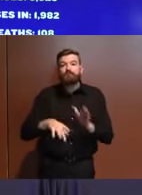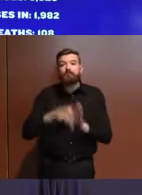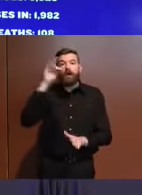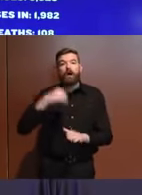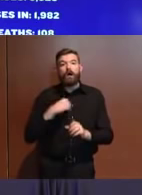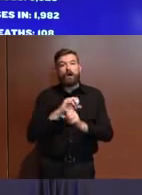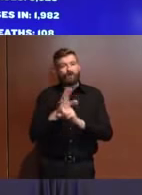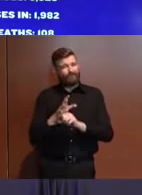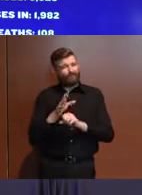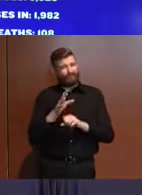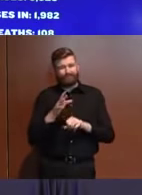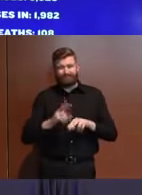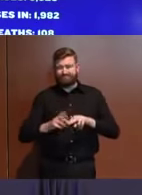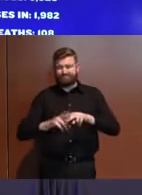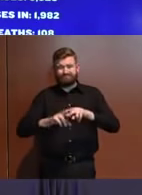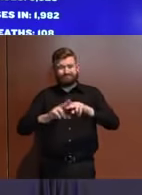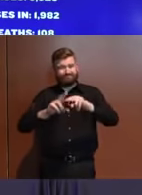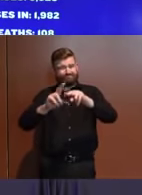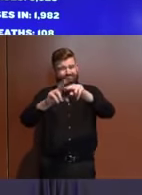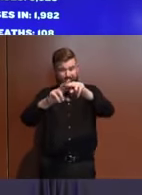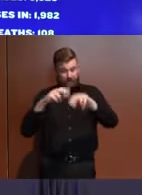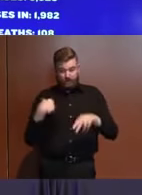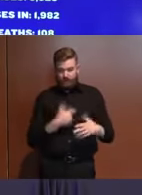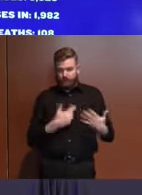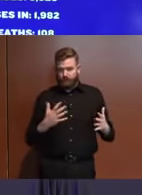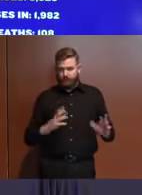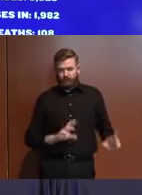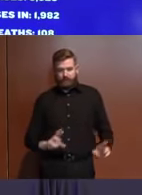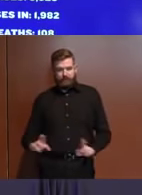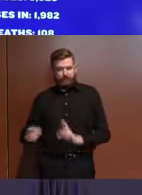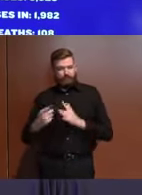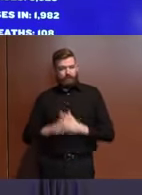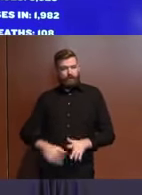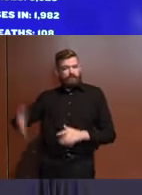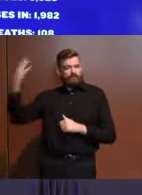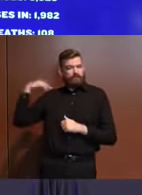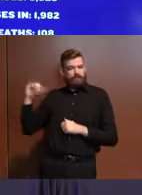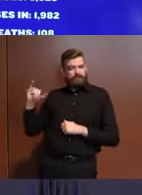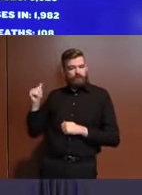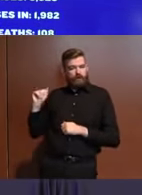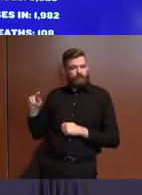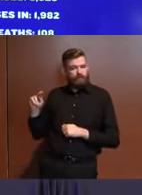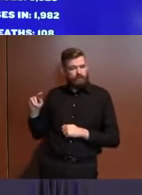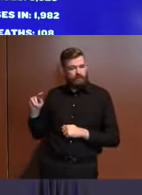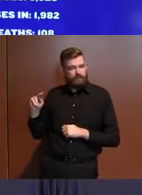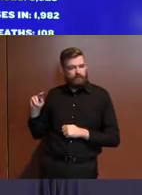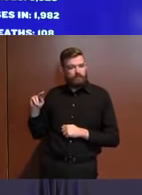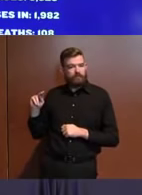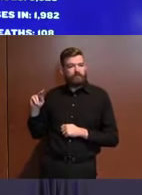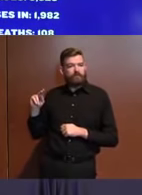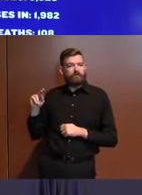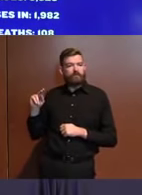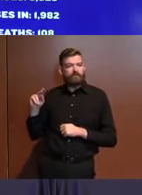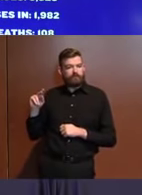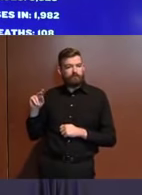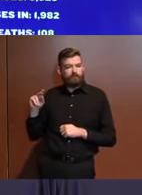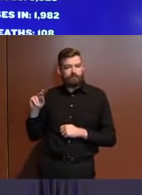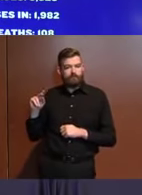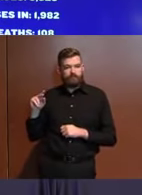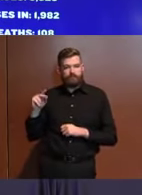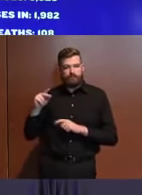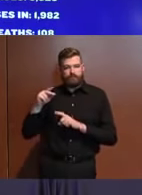before, many weeks, I think about a month, almost a month and a half before we had our first positive